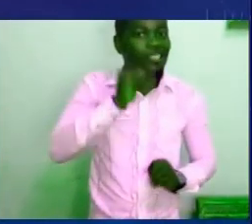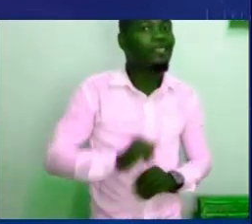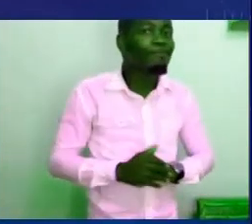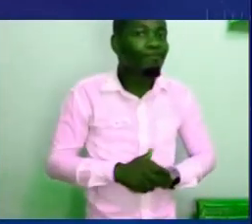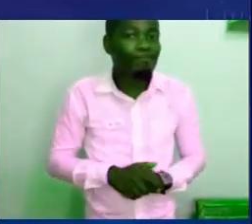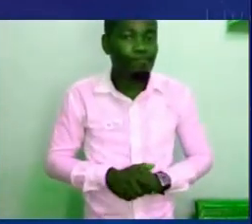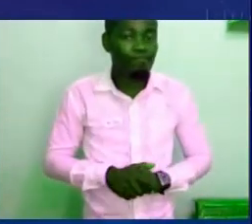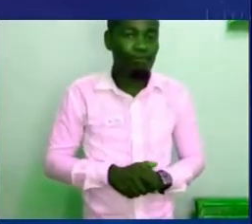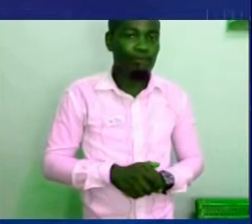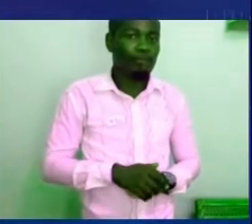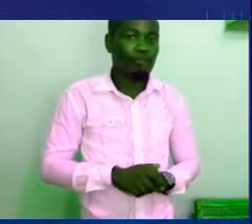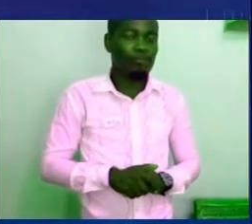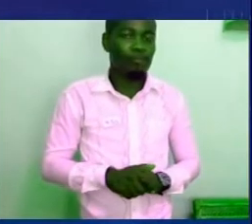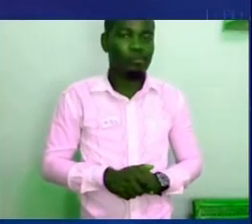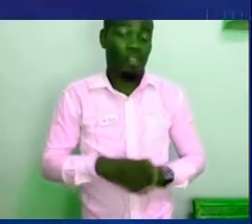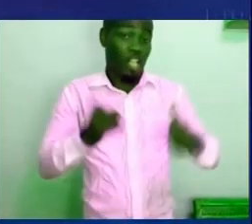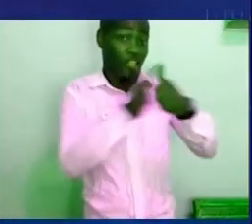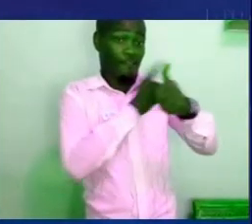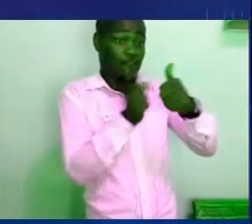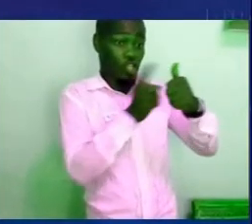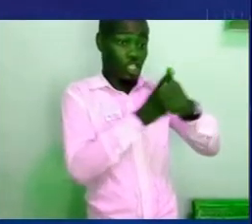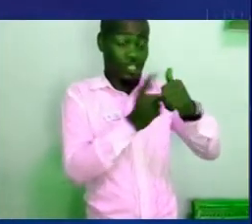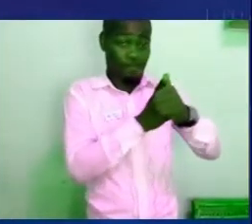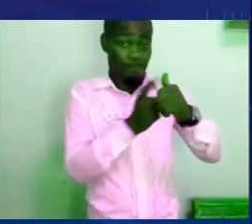Now let's solve the exercises.